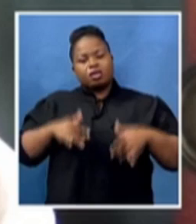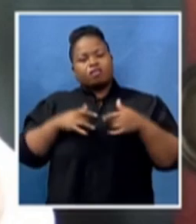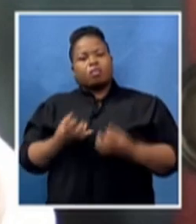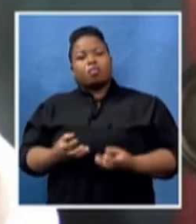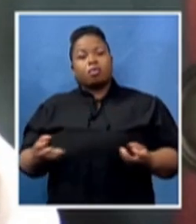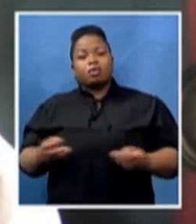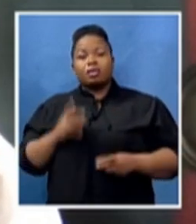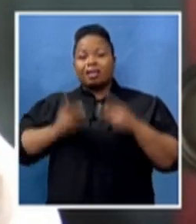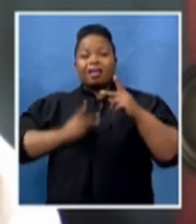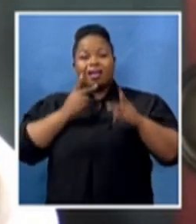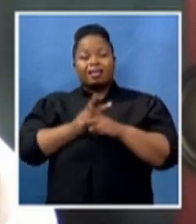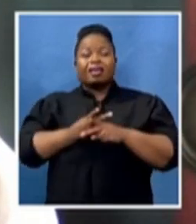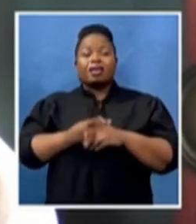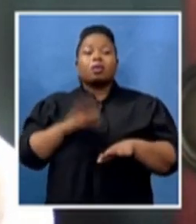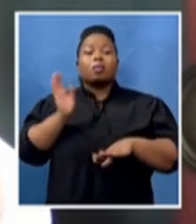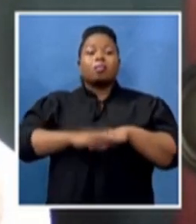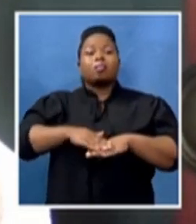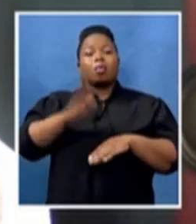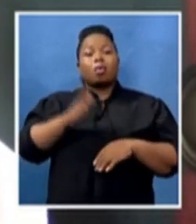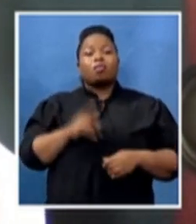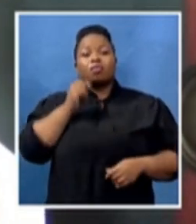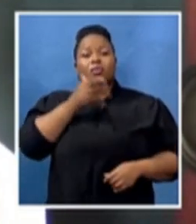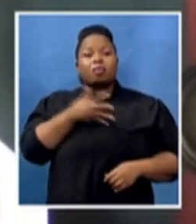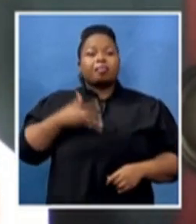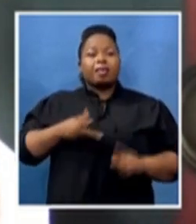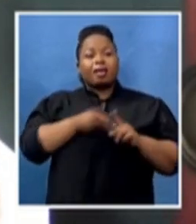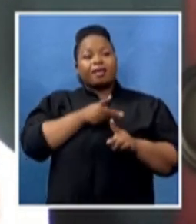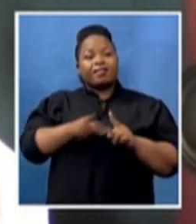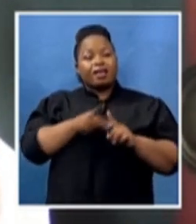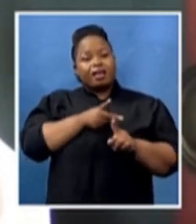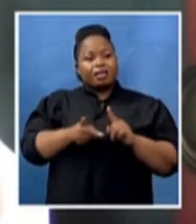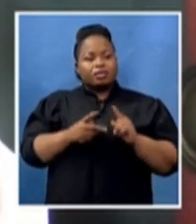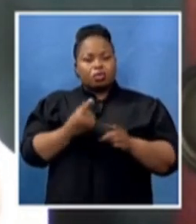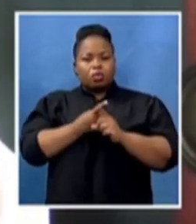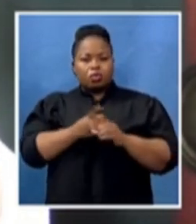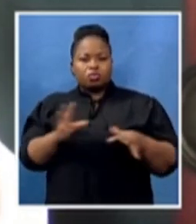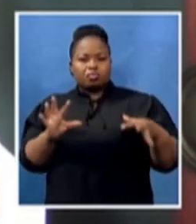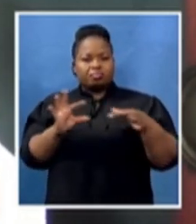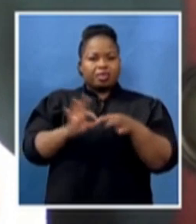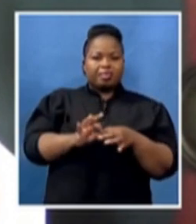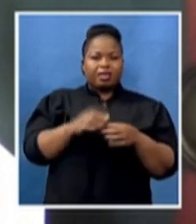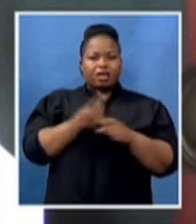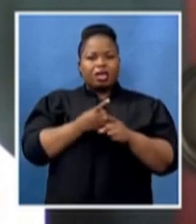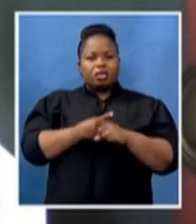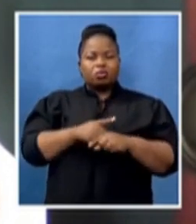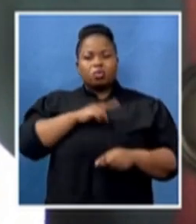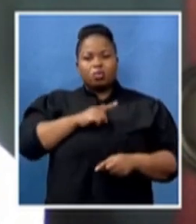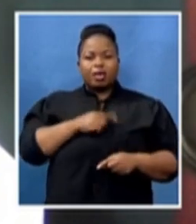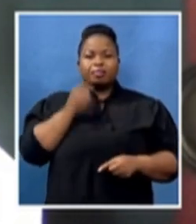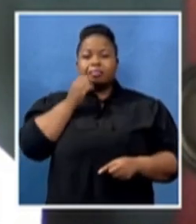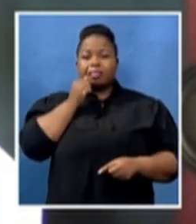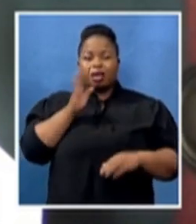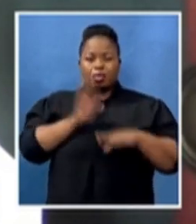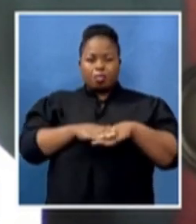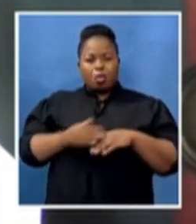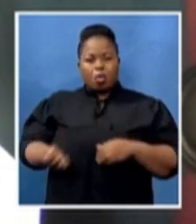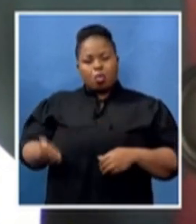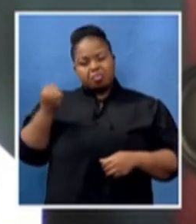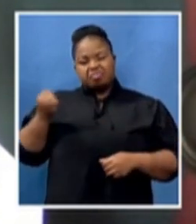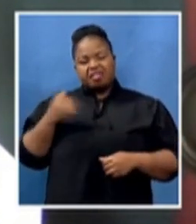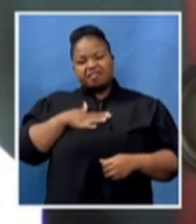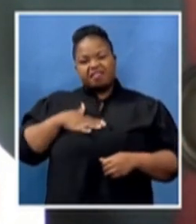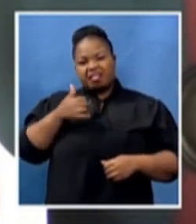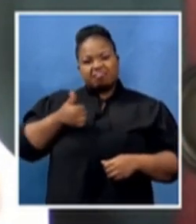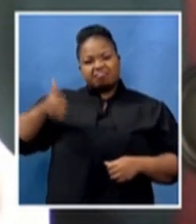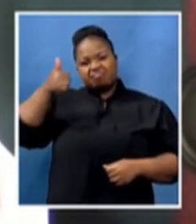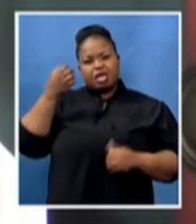violence is also associated with so-called compensatory masculinity, where men compensate for economic shortcomings and